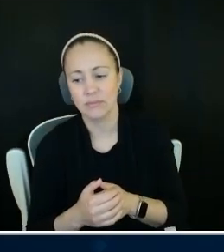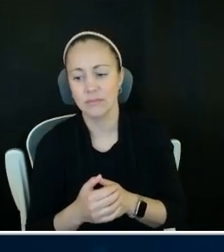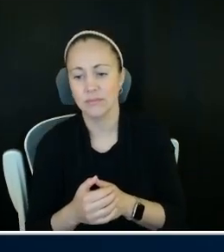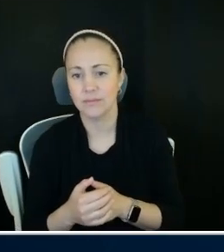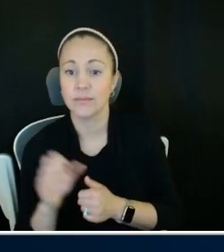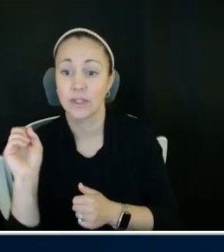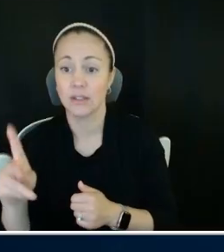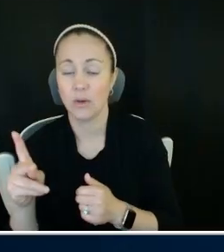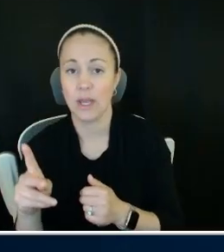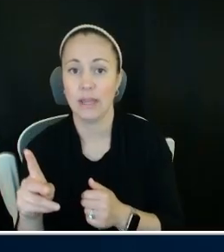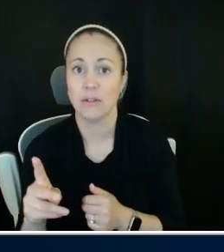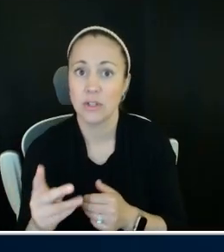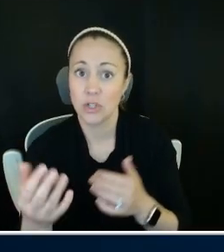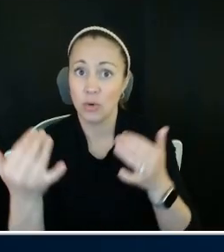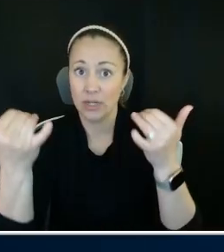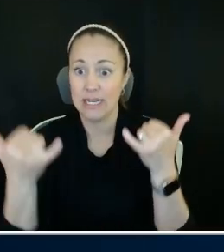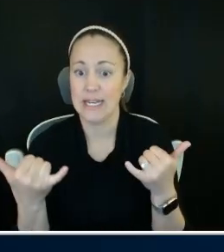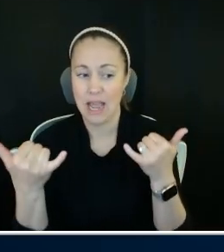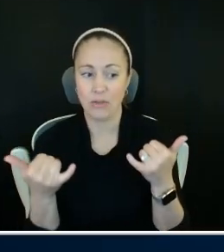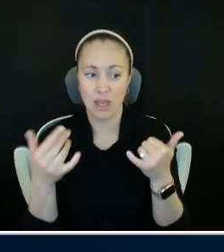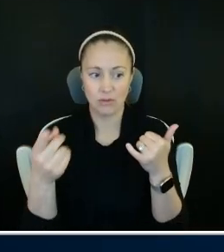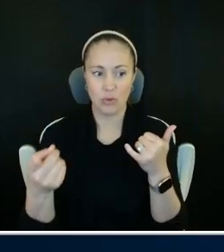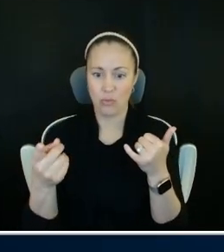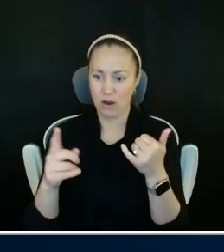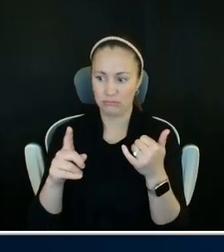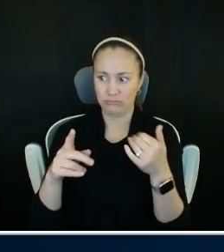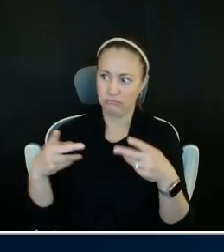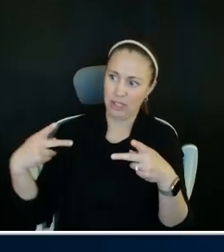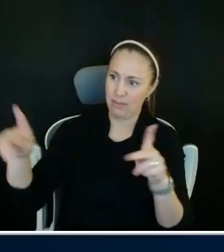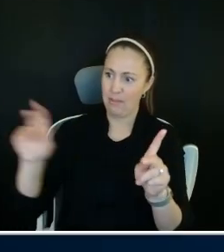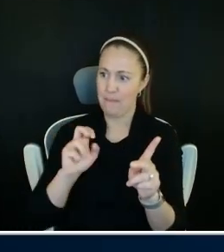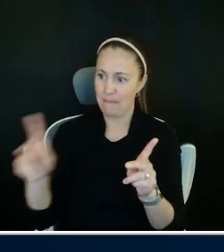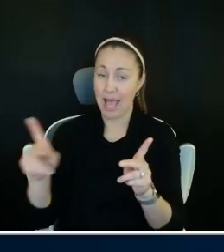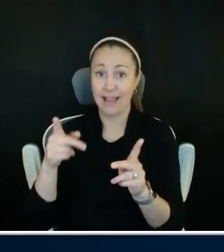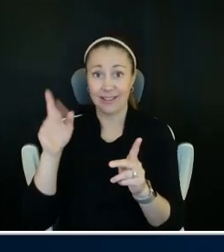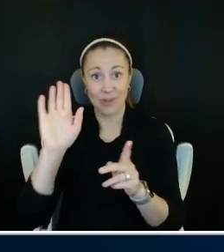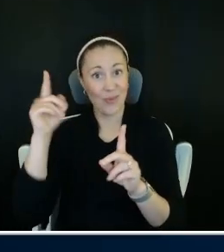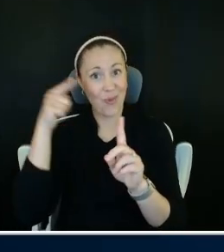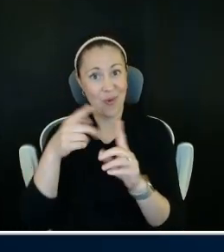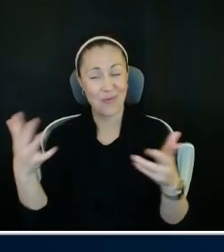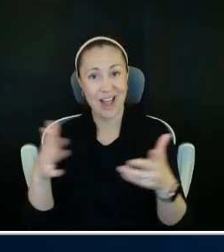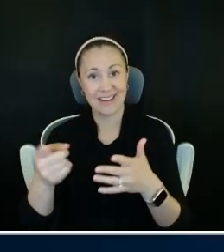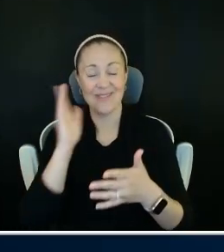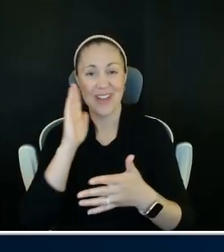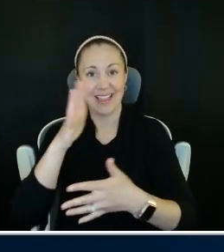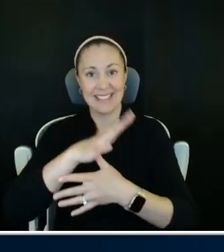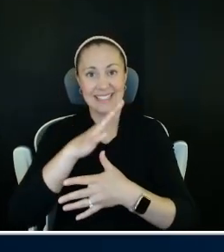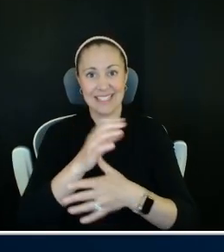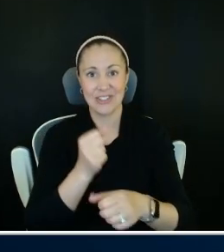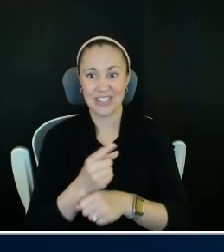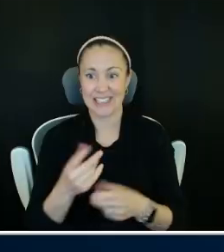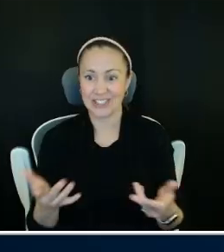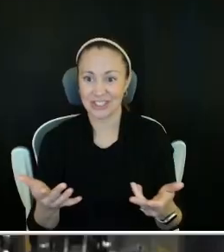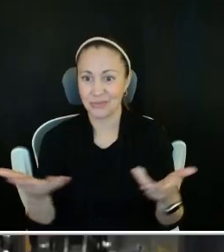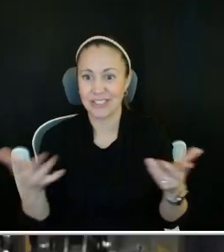cleared, what's your goal? You're going to be a senior next year. What's your big goal after this?